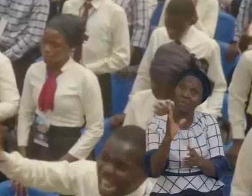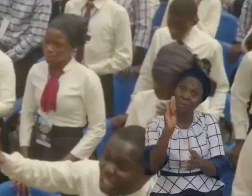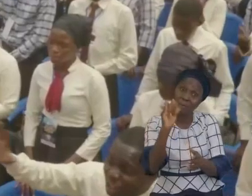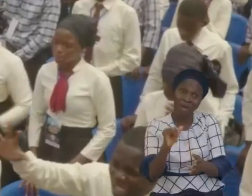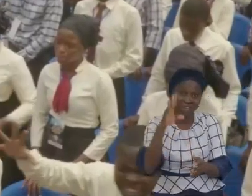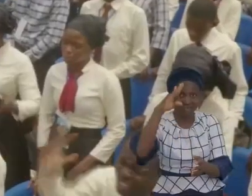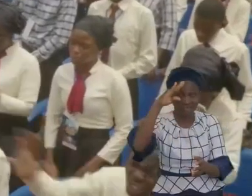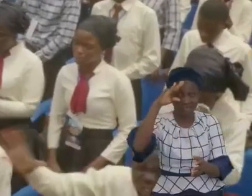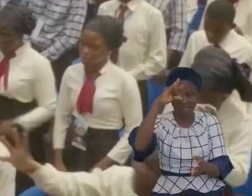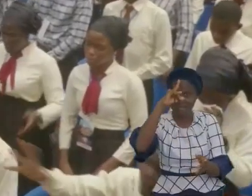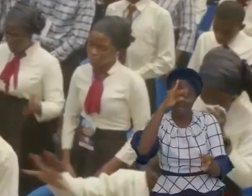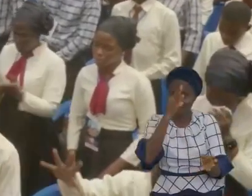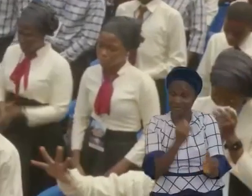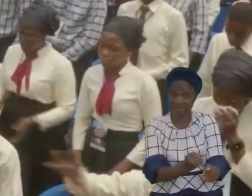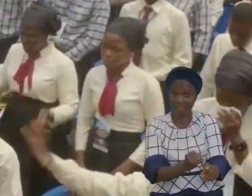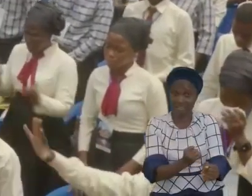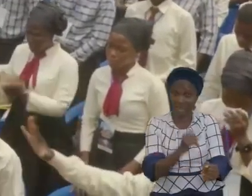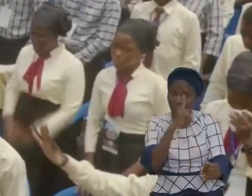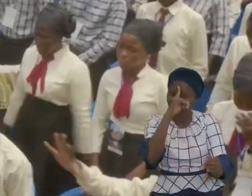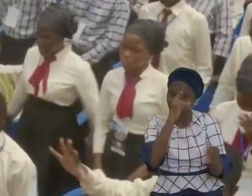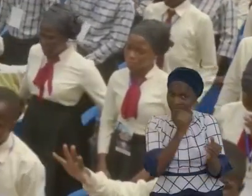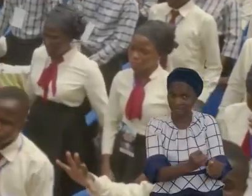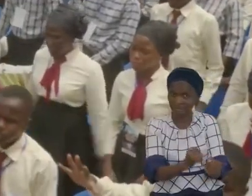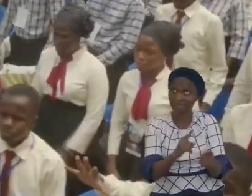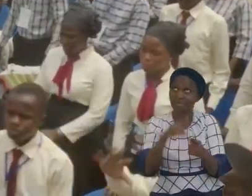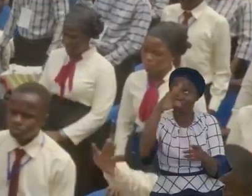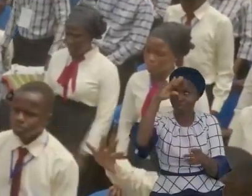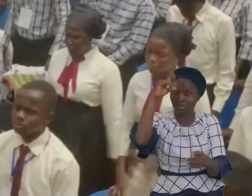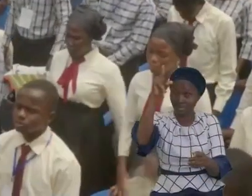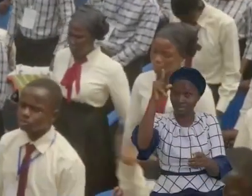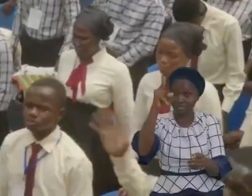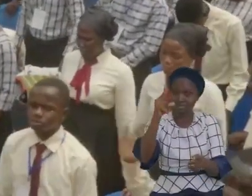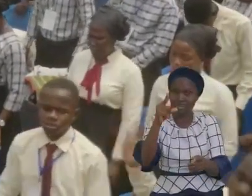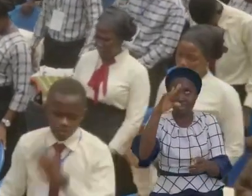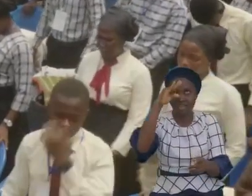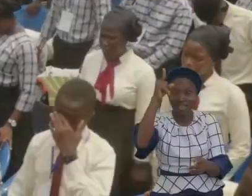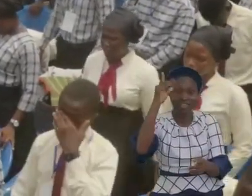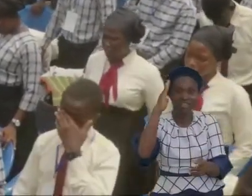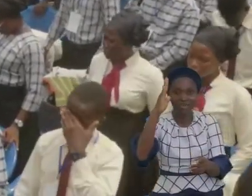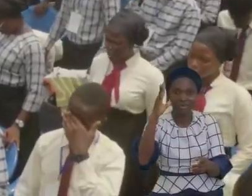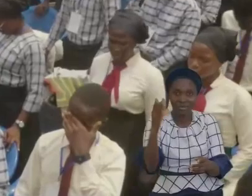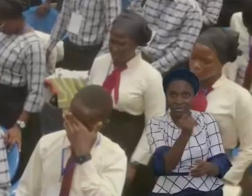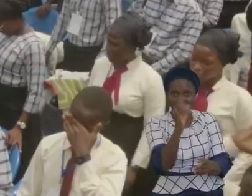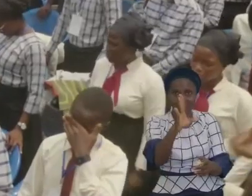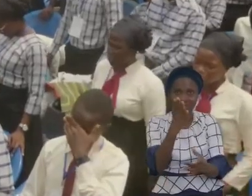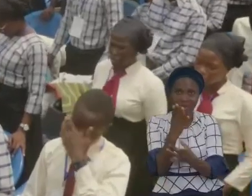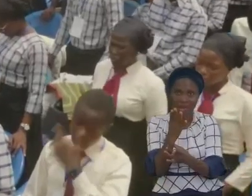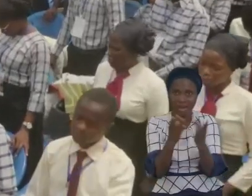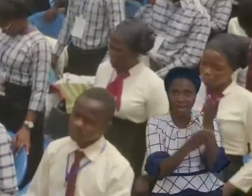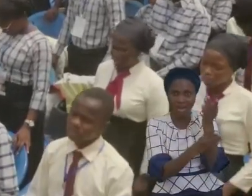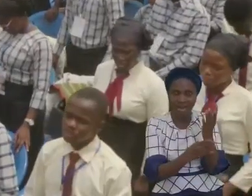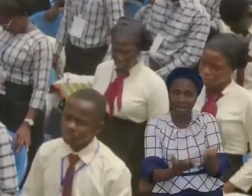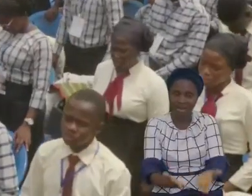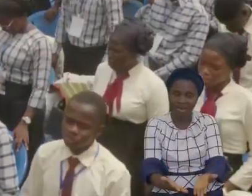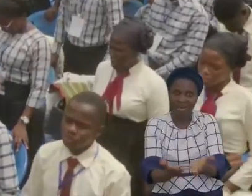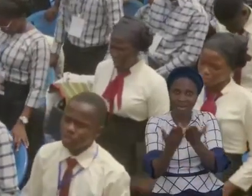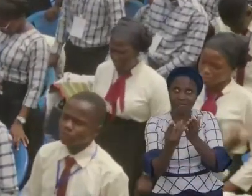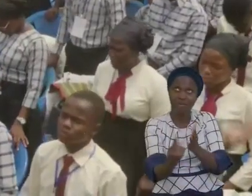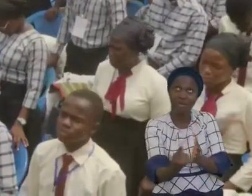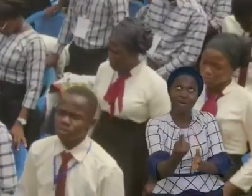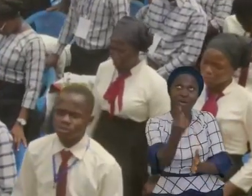you up ground, off ground. It lifts you up all that